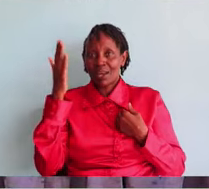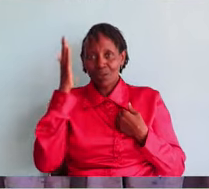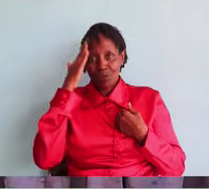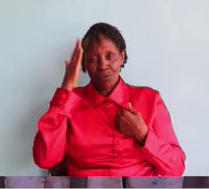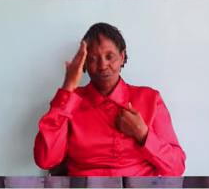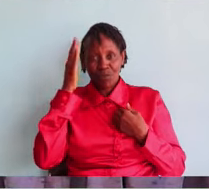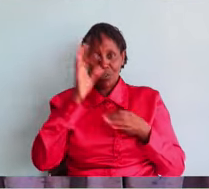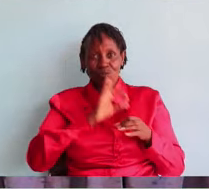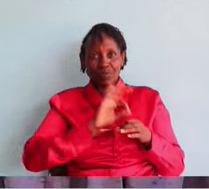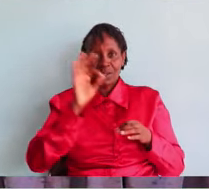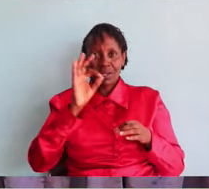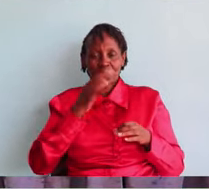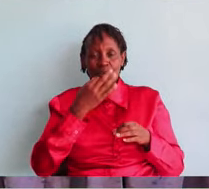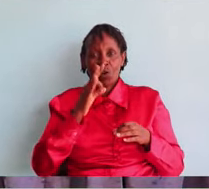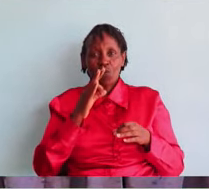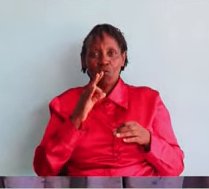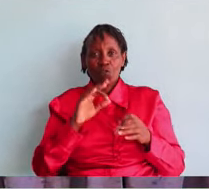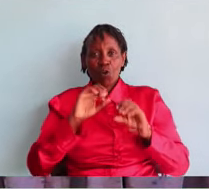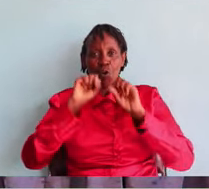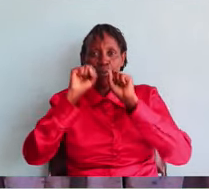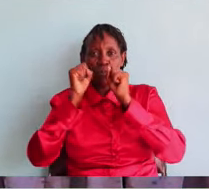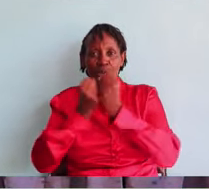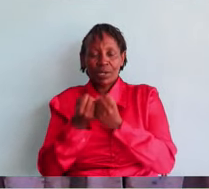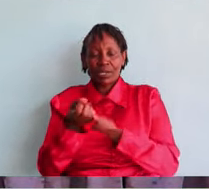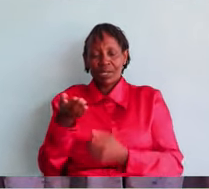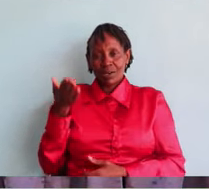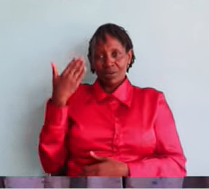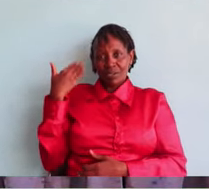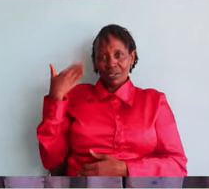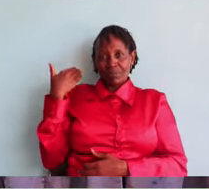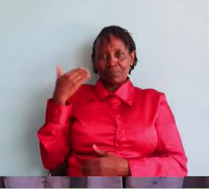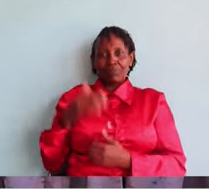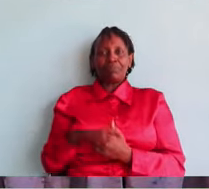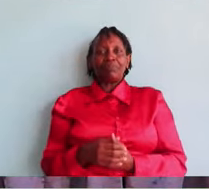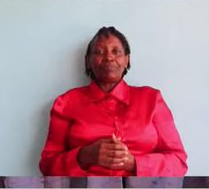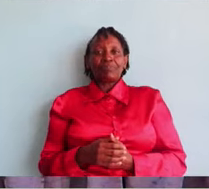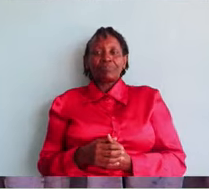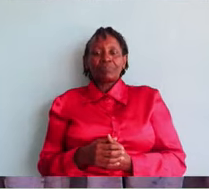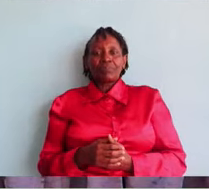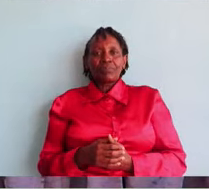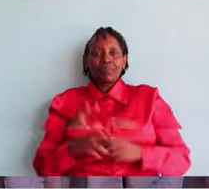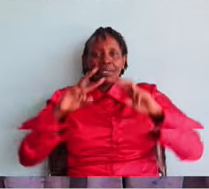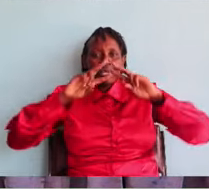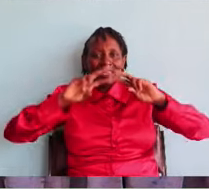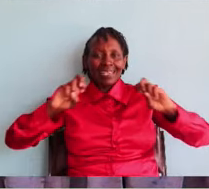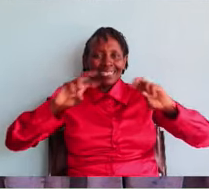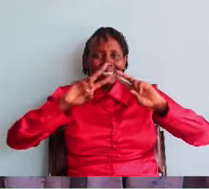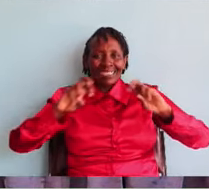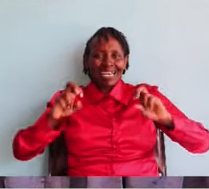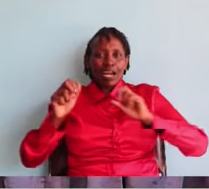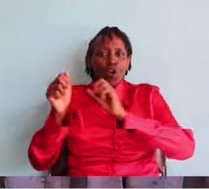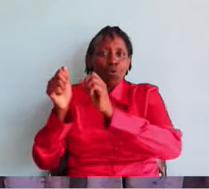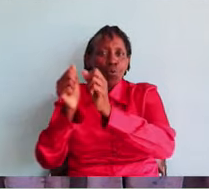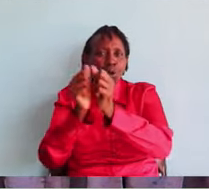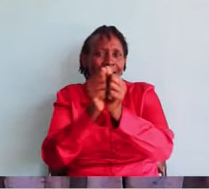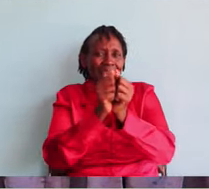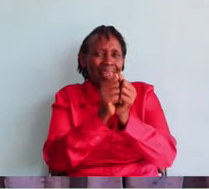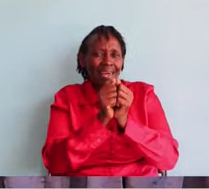of community in modern times, because there is such togetherness that it's